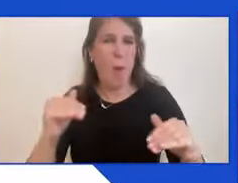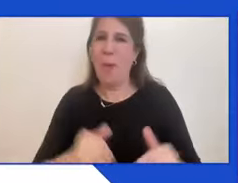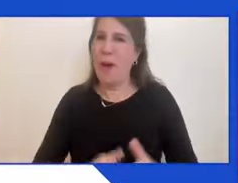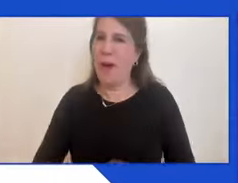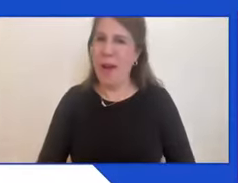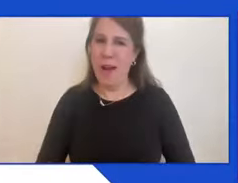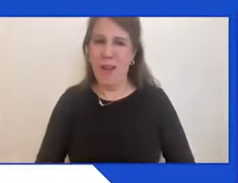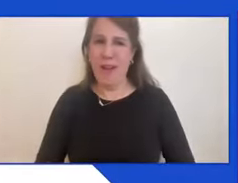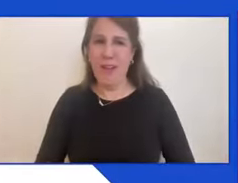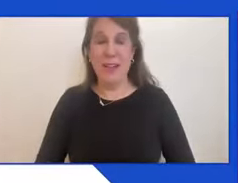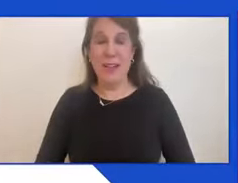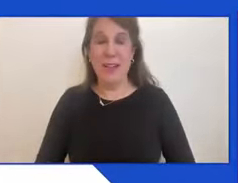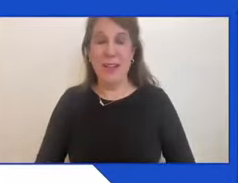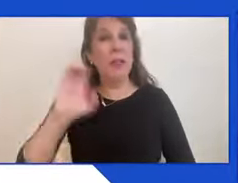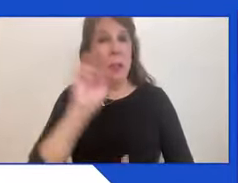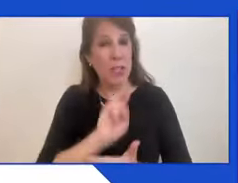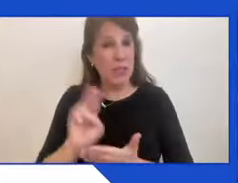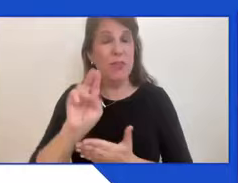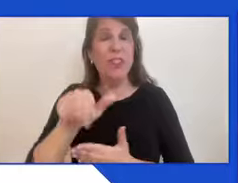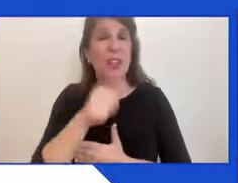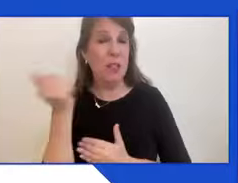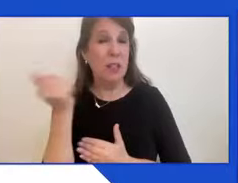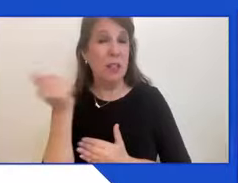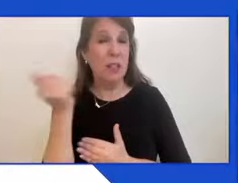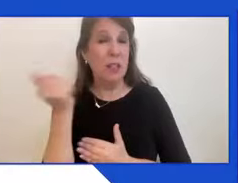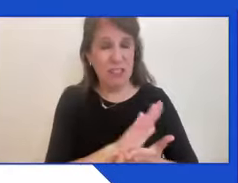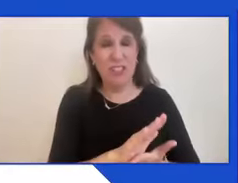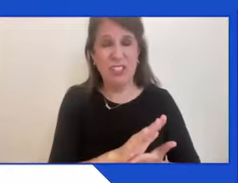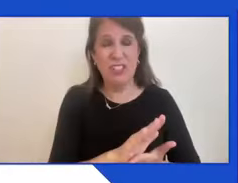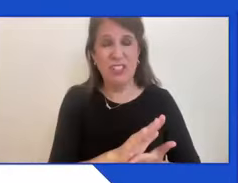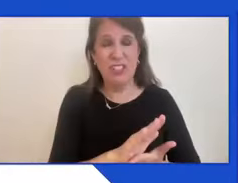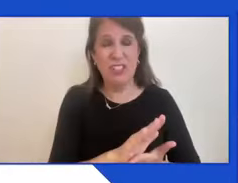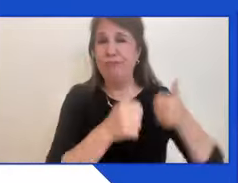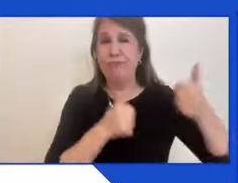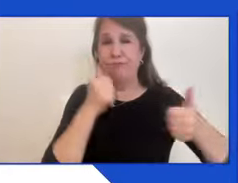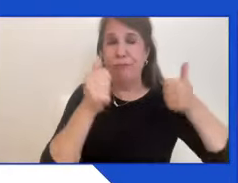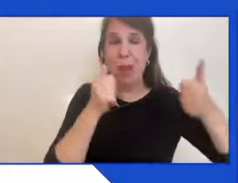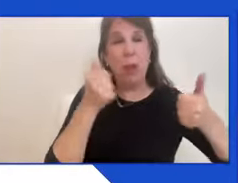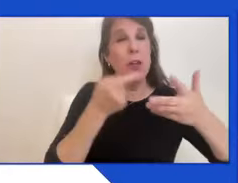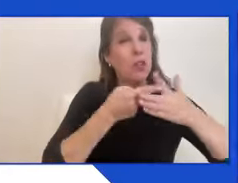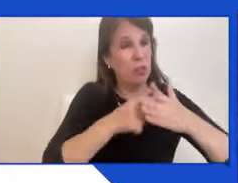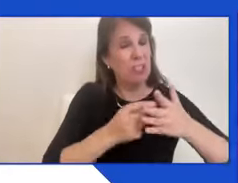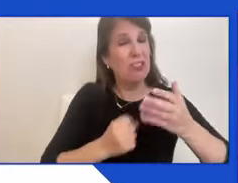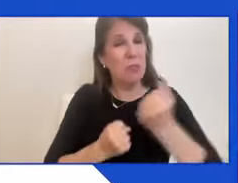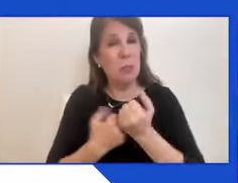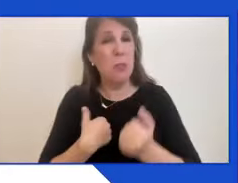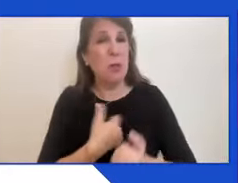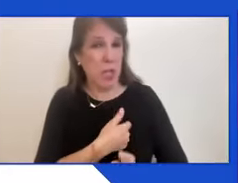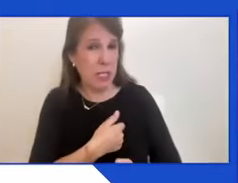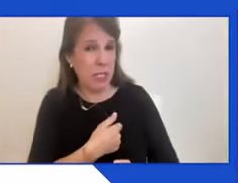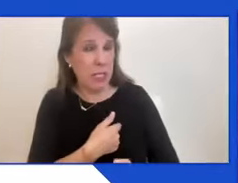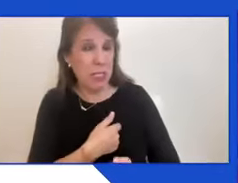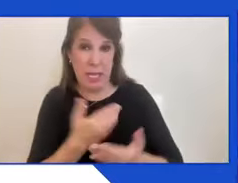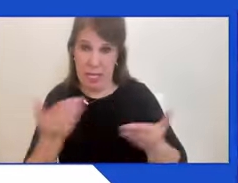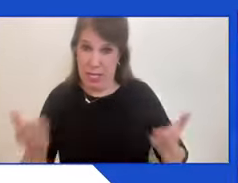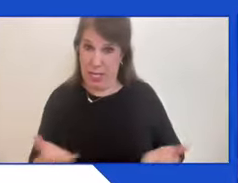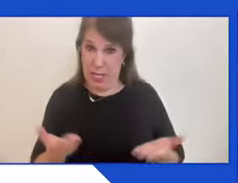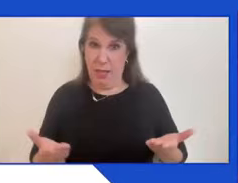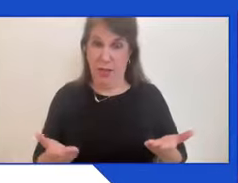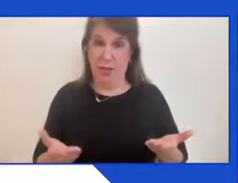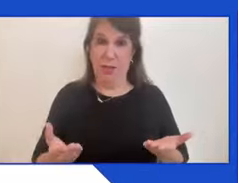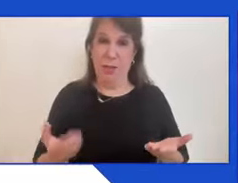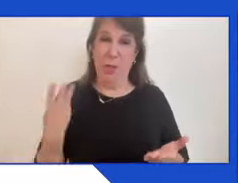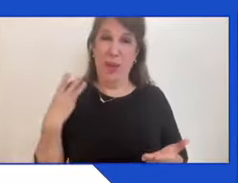At Columbia and elsewhere, our administrators are beginning to stand with us. And here in our nation's